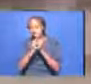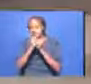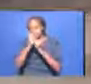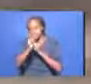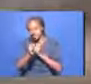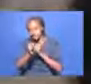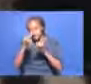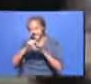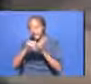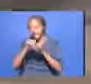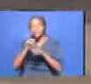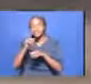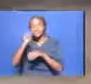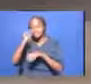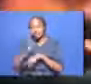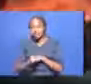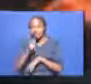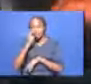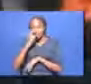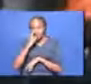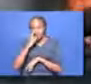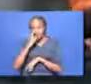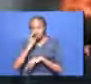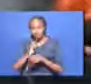South Sudan.